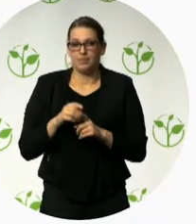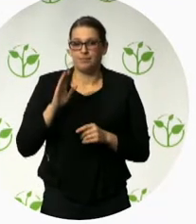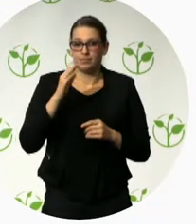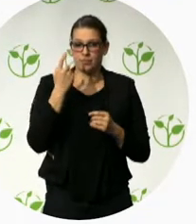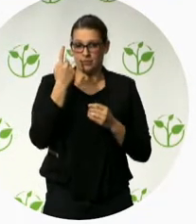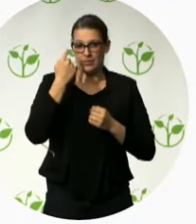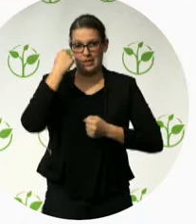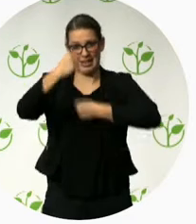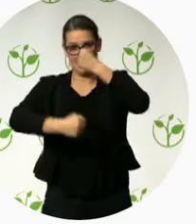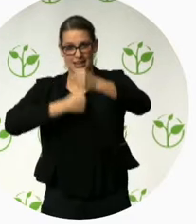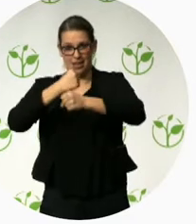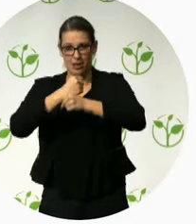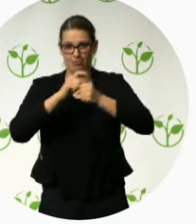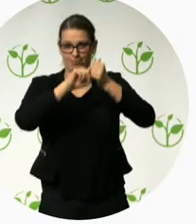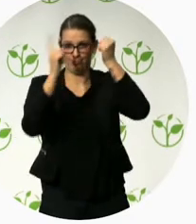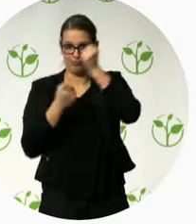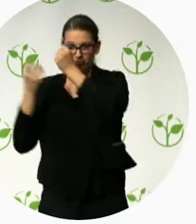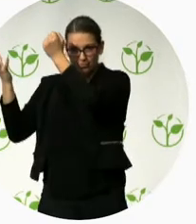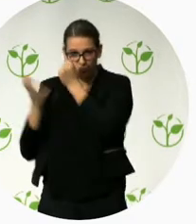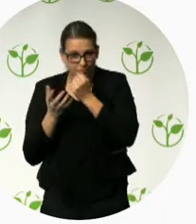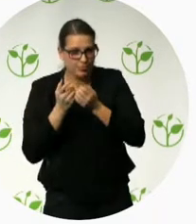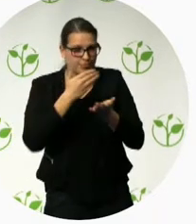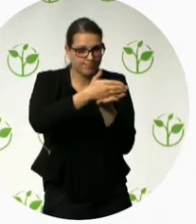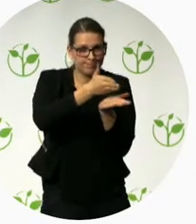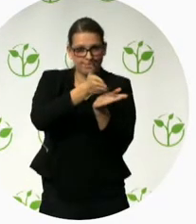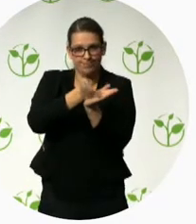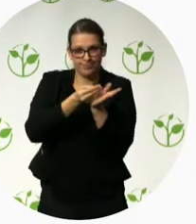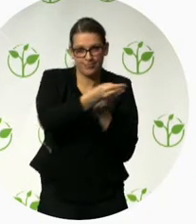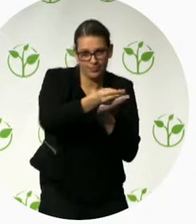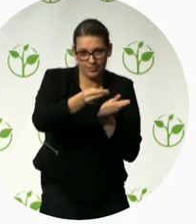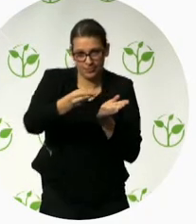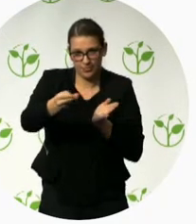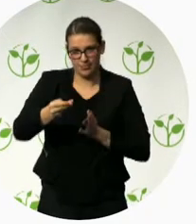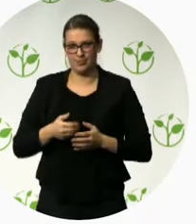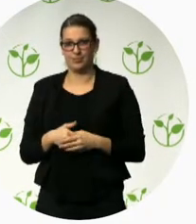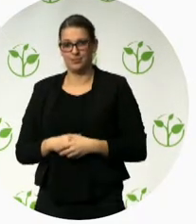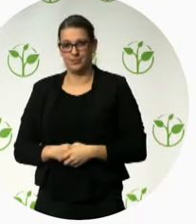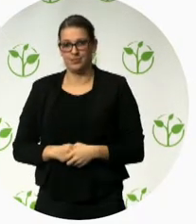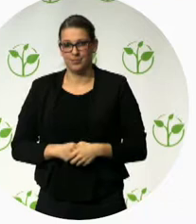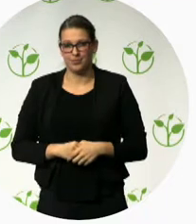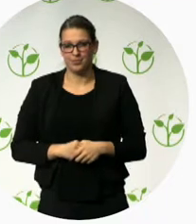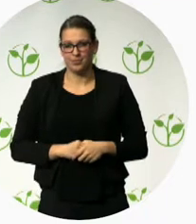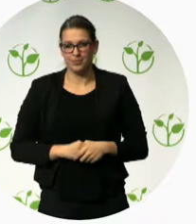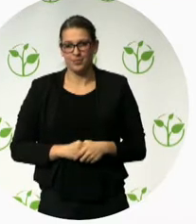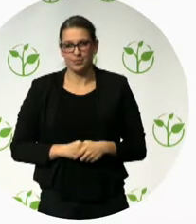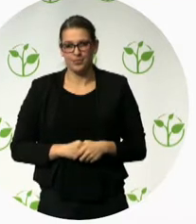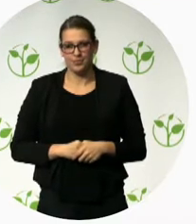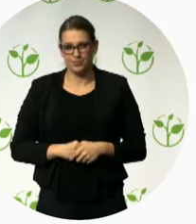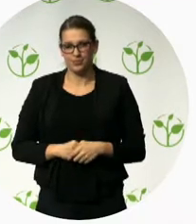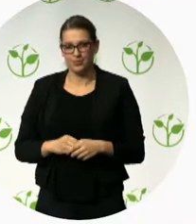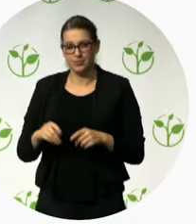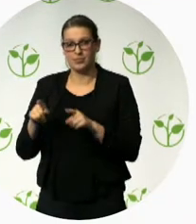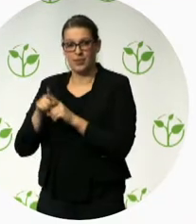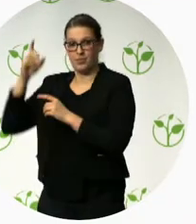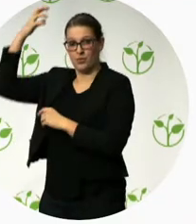technologies are emerging pretty powerful, very useful to function effectively. In terms of